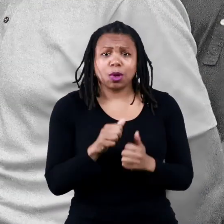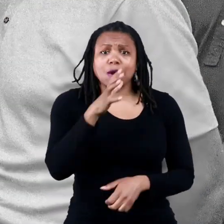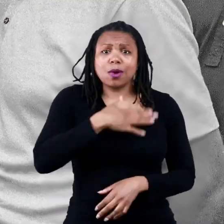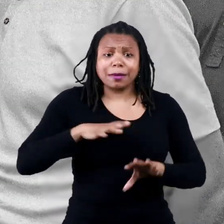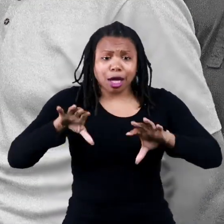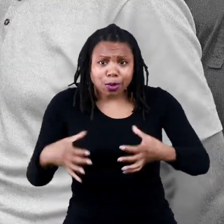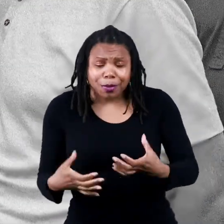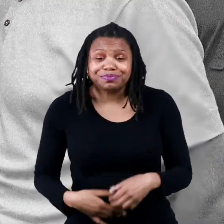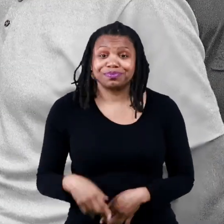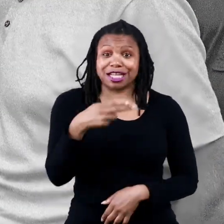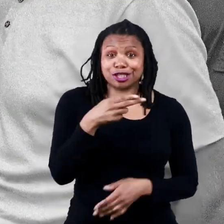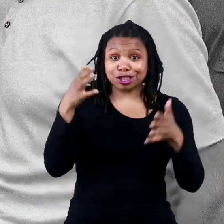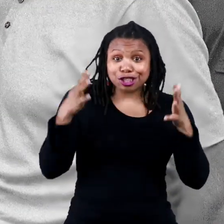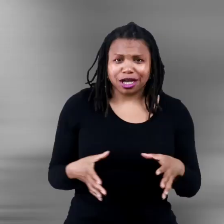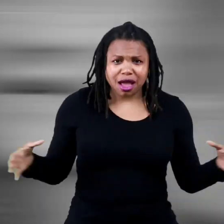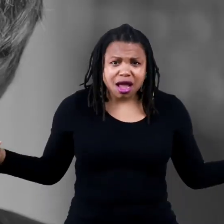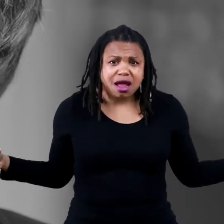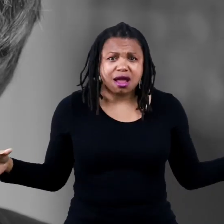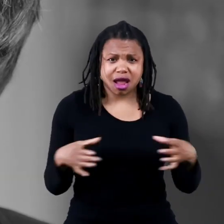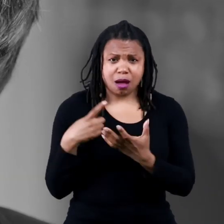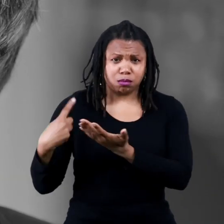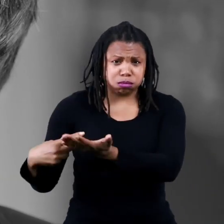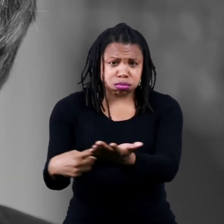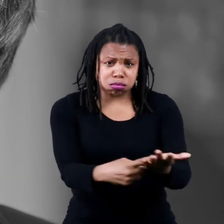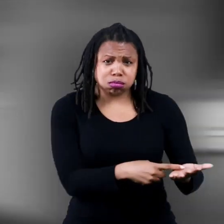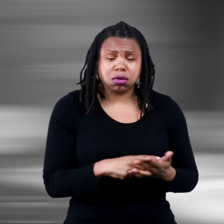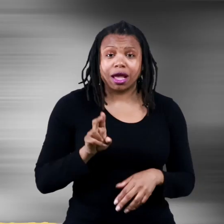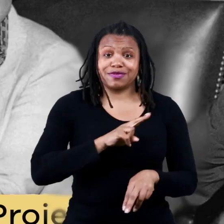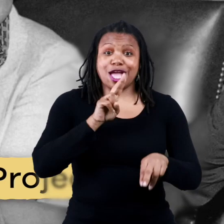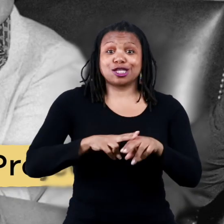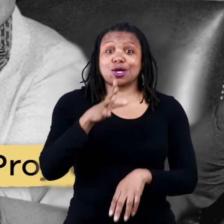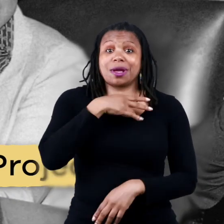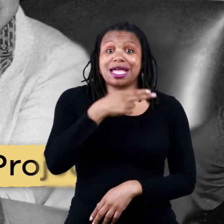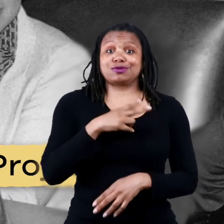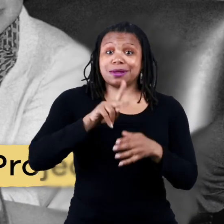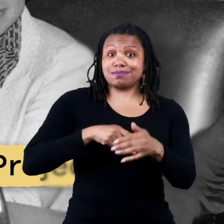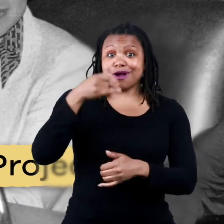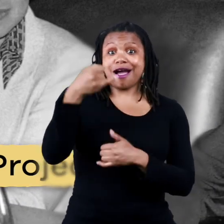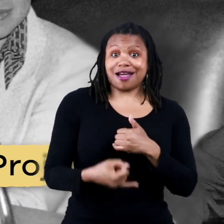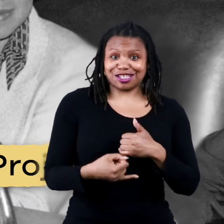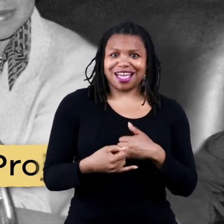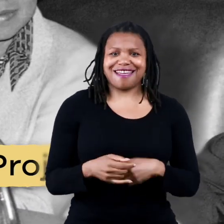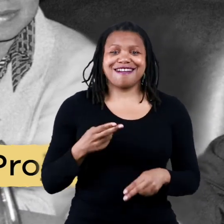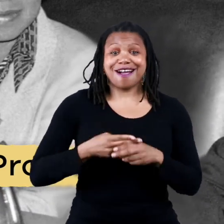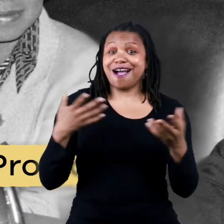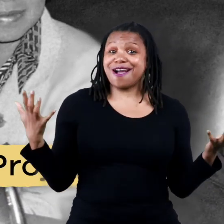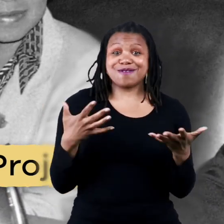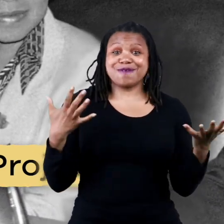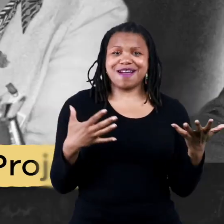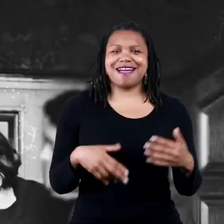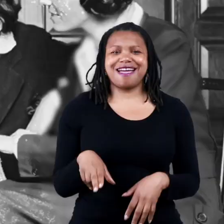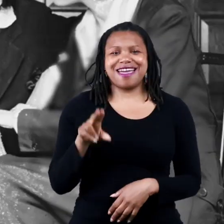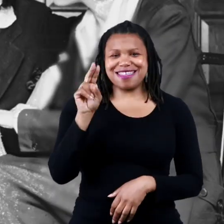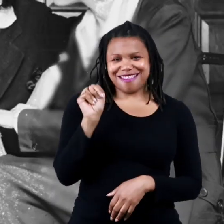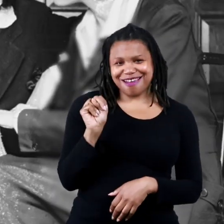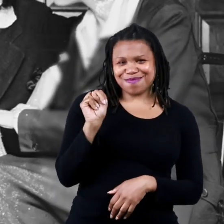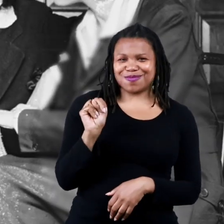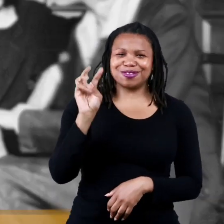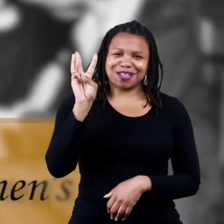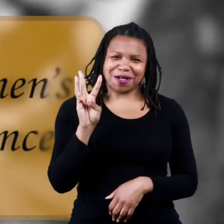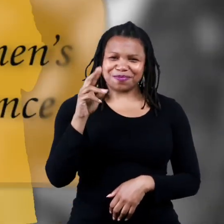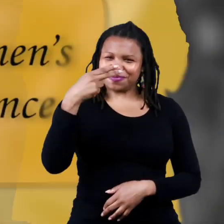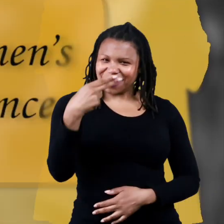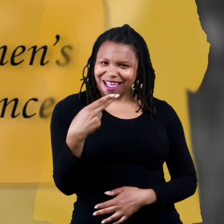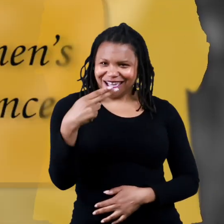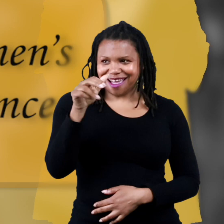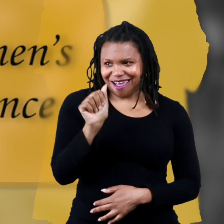After meeting with women's groups, historians, and the National Women's History Project, which is now